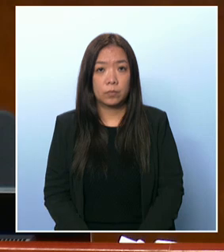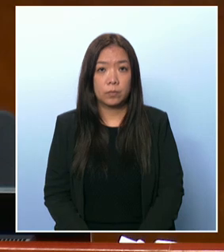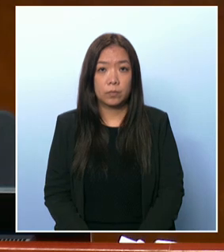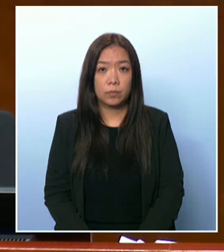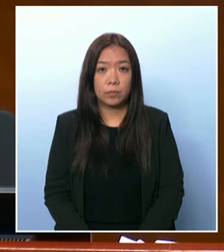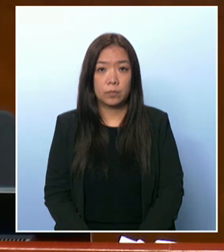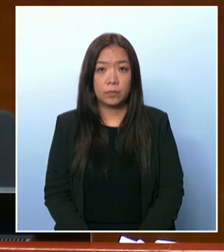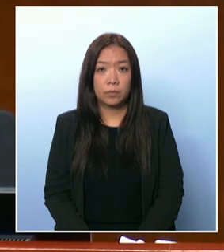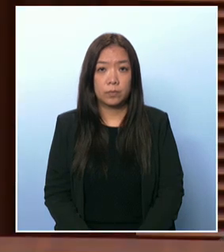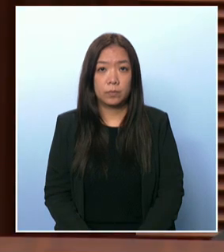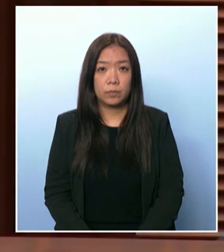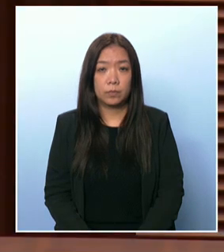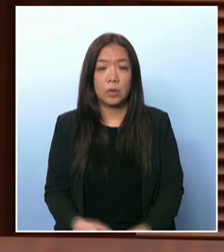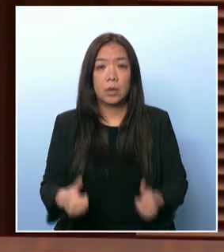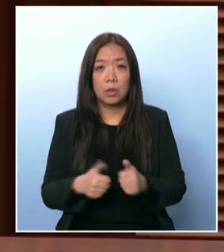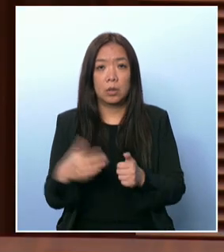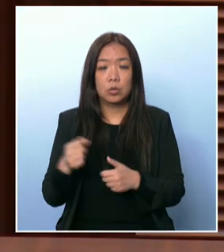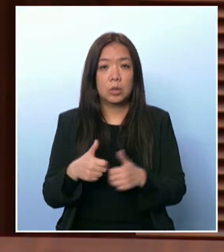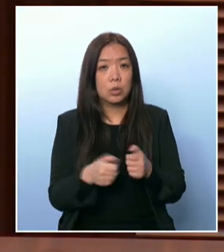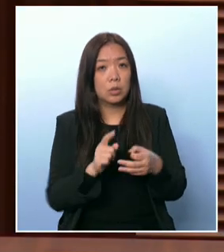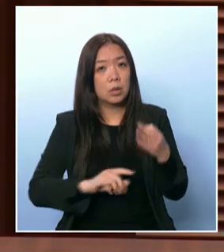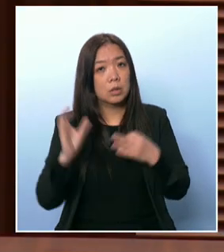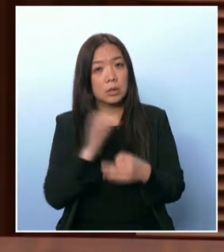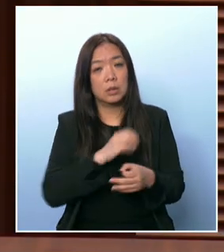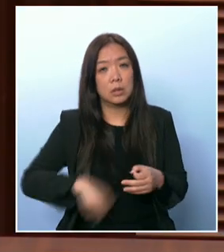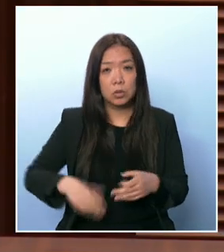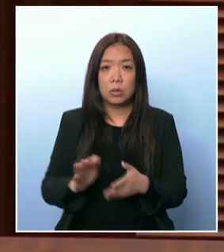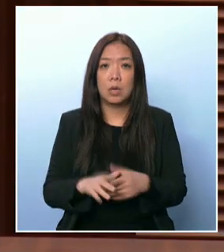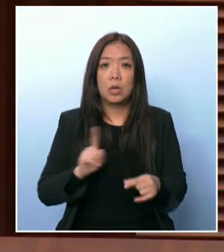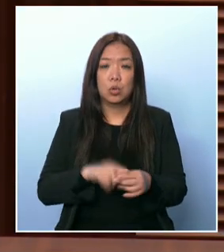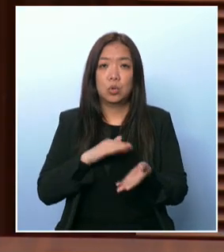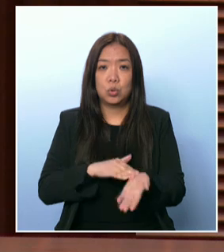treatments under the ICWM model? Secretary.